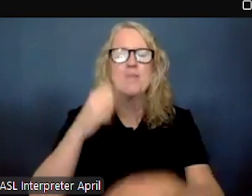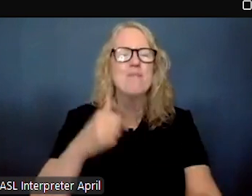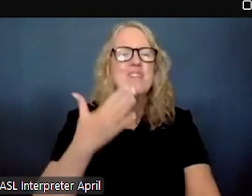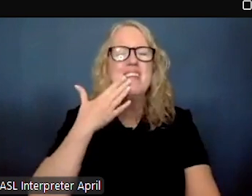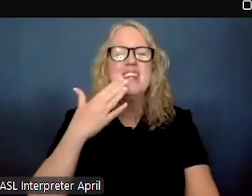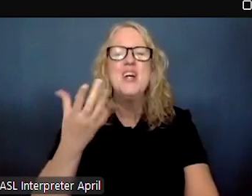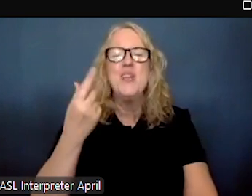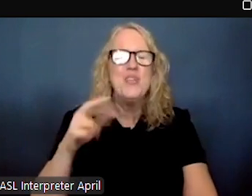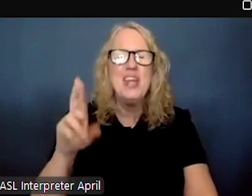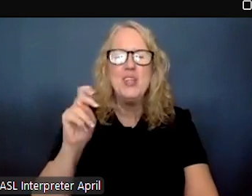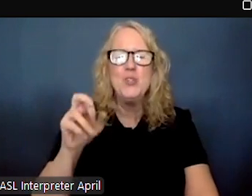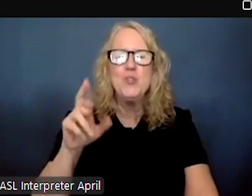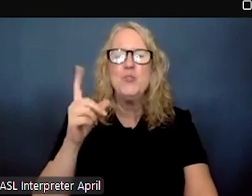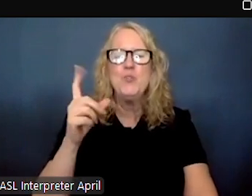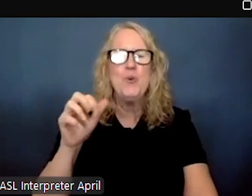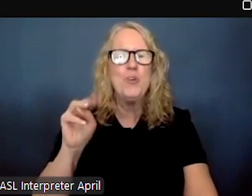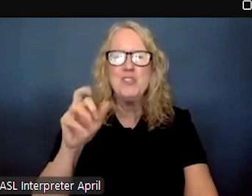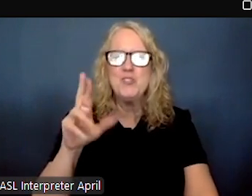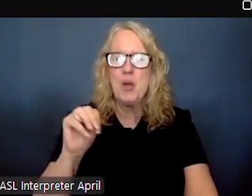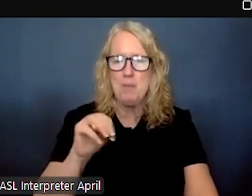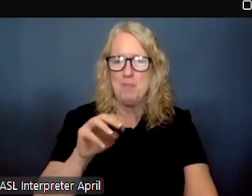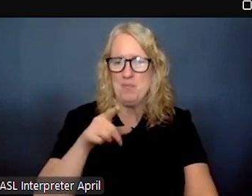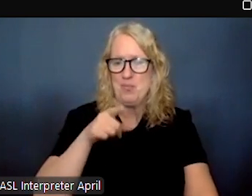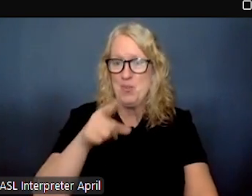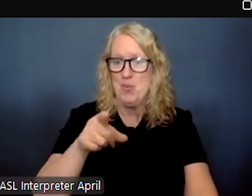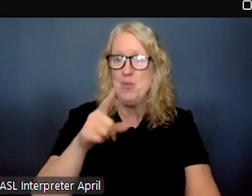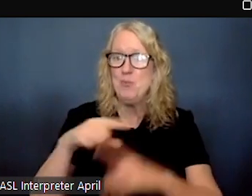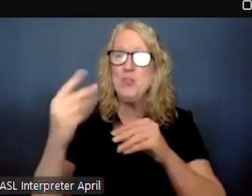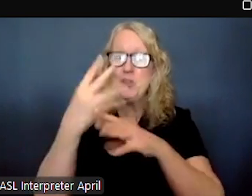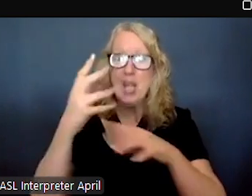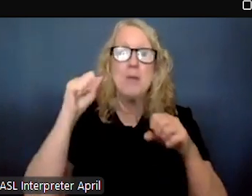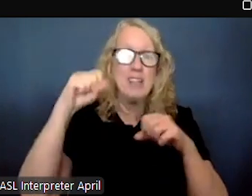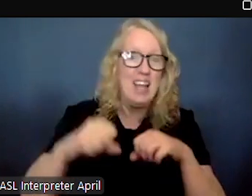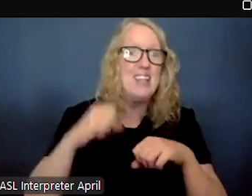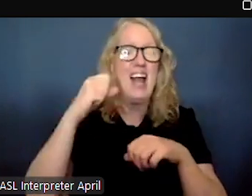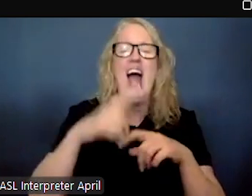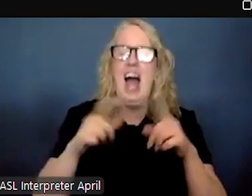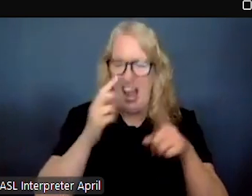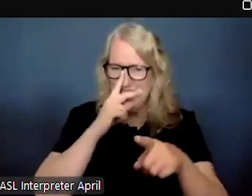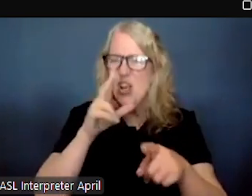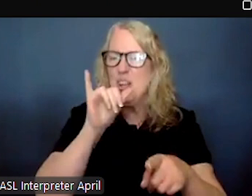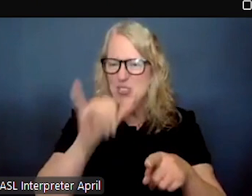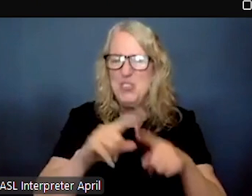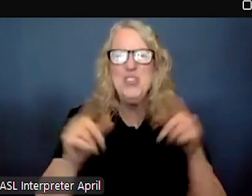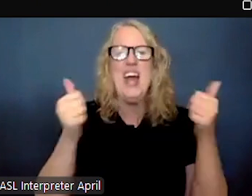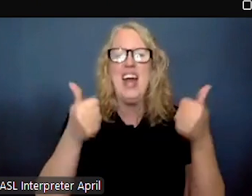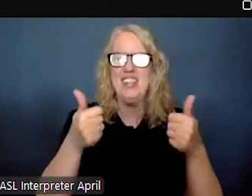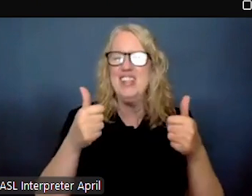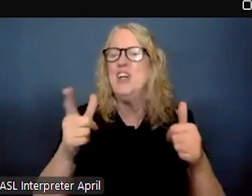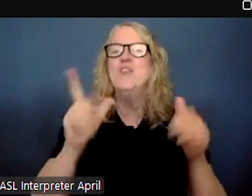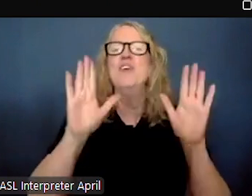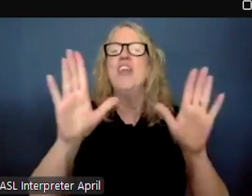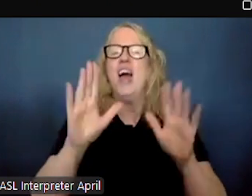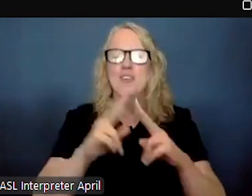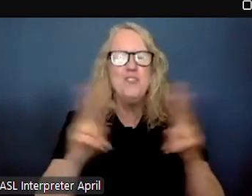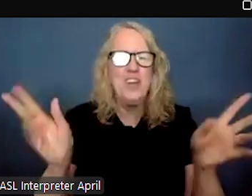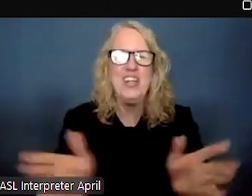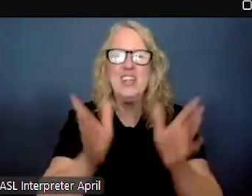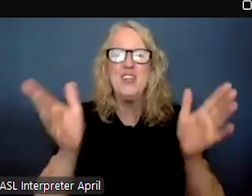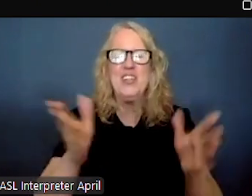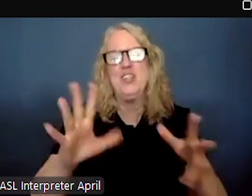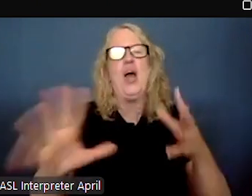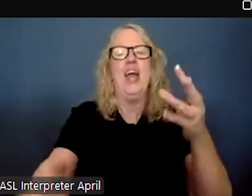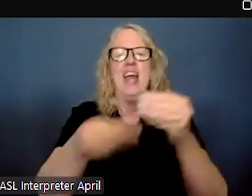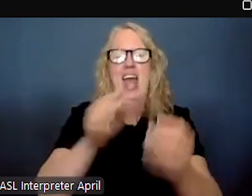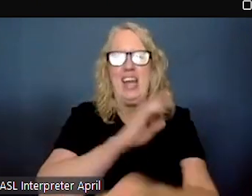Dr. Nordstrom. And by the way, when you were on camera going like this, I did see you do that, but it was encouraging. It like added energy.